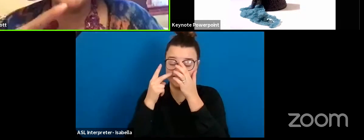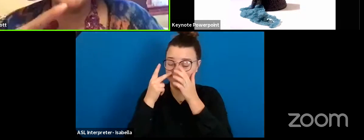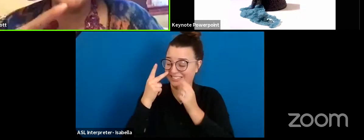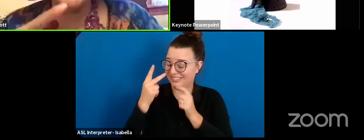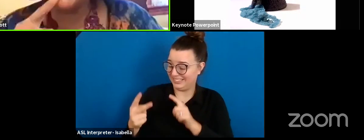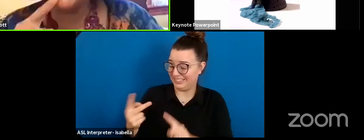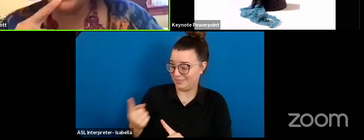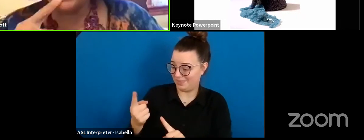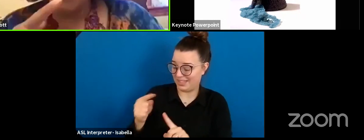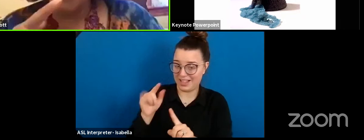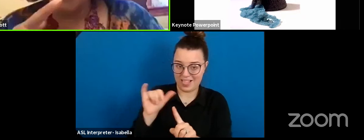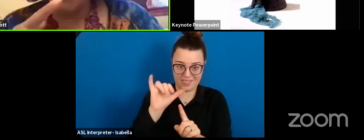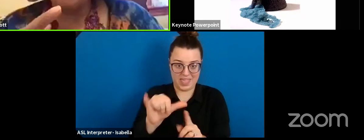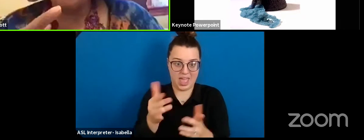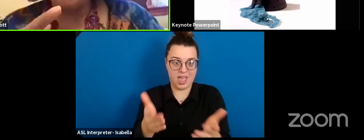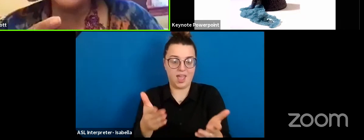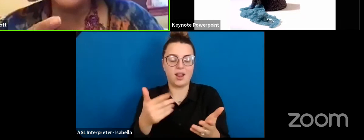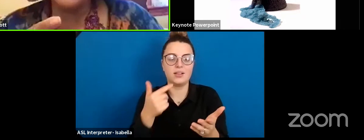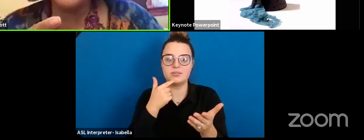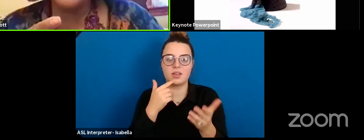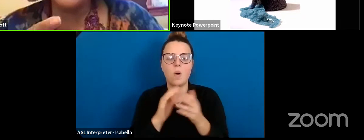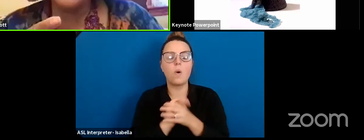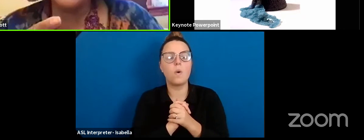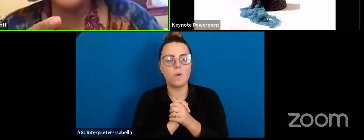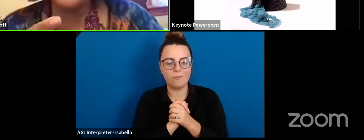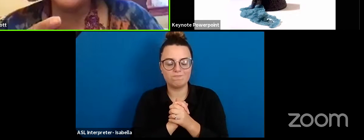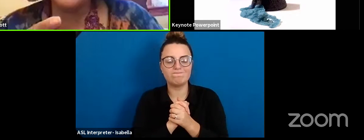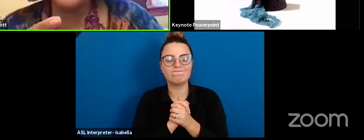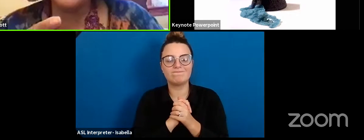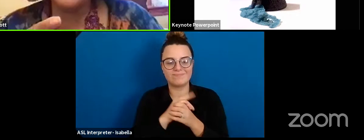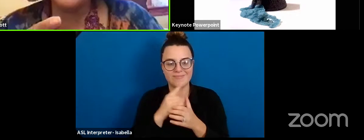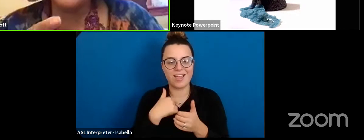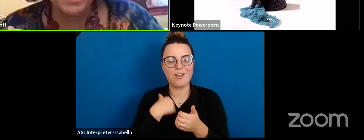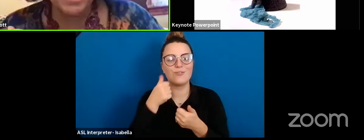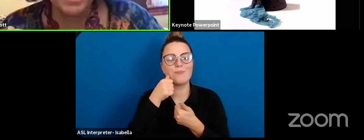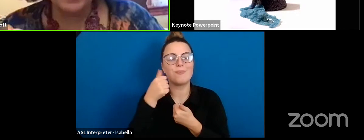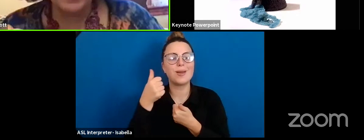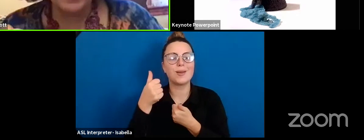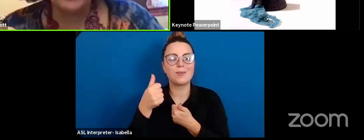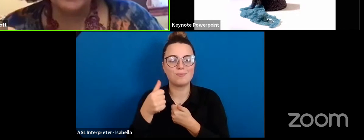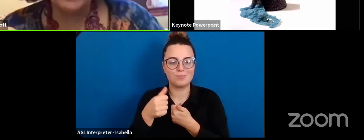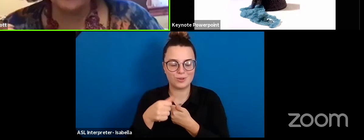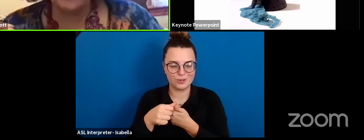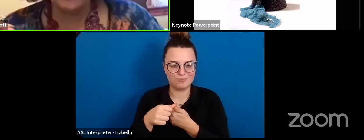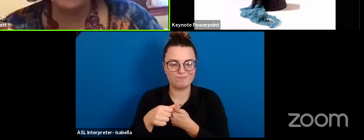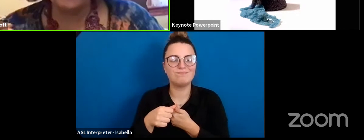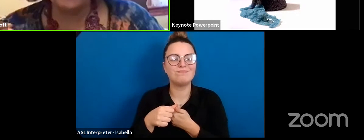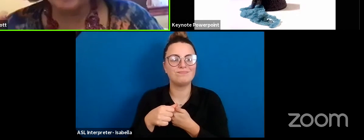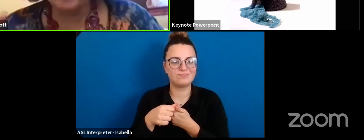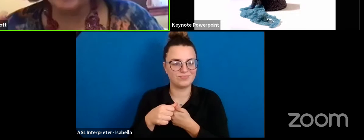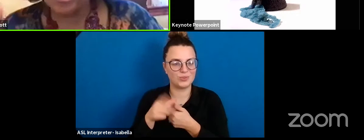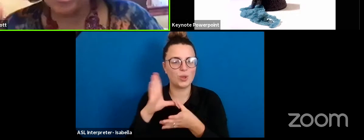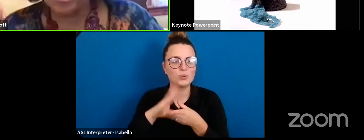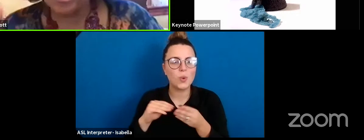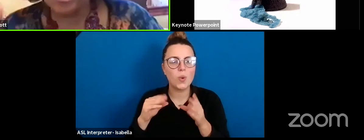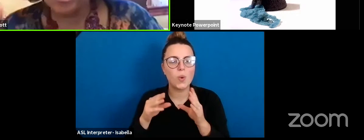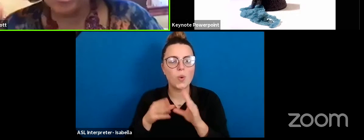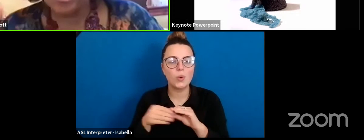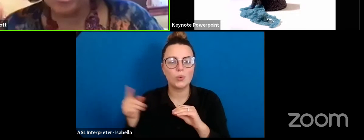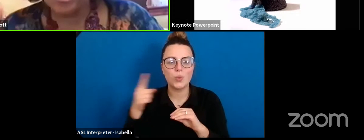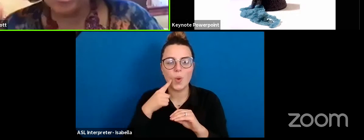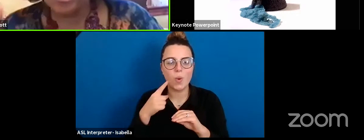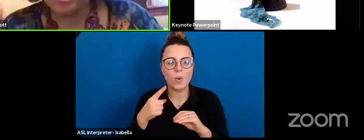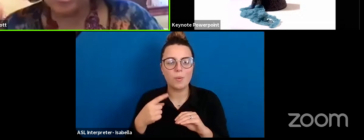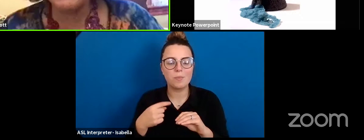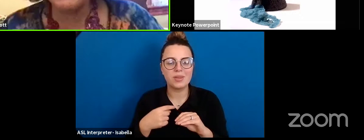and say, oh, but I remember those dolls you used to make and the stories you told me about